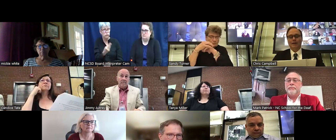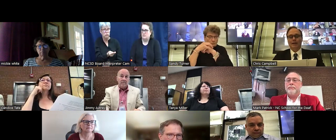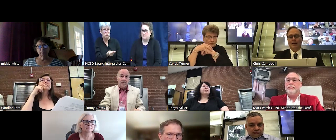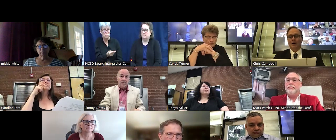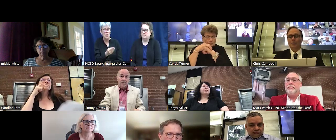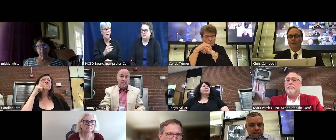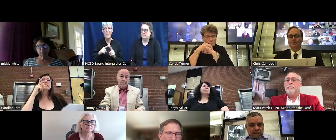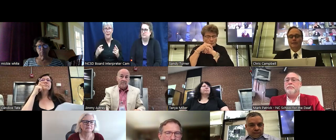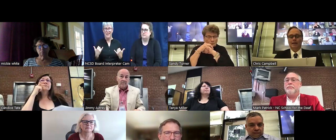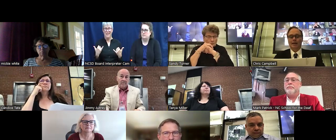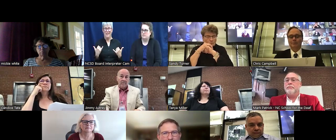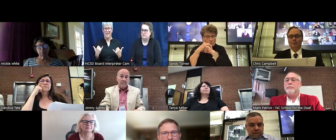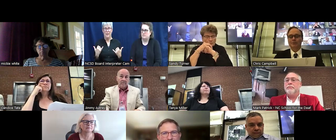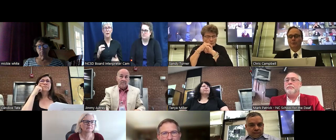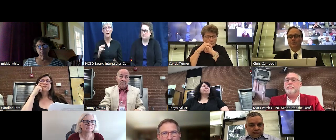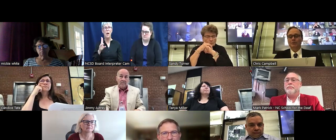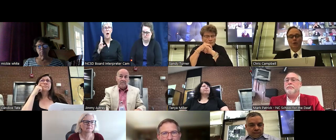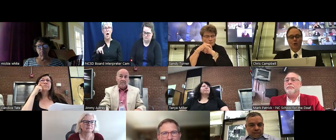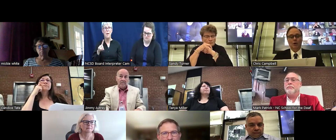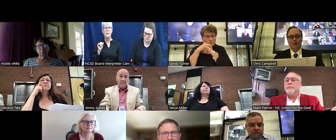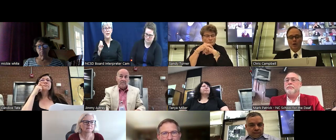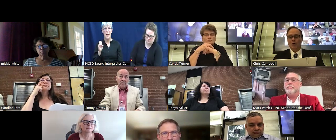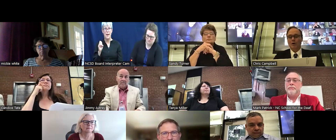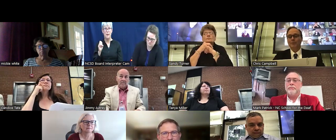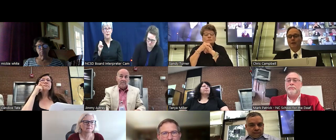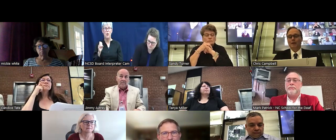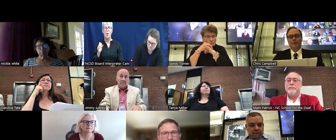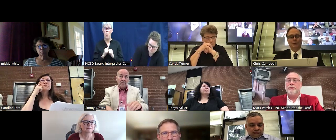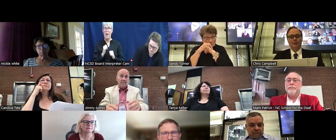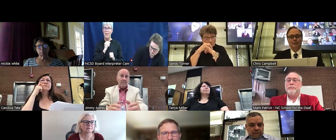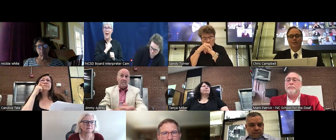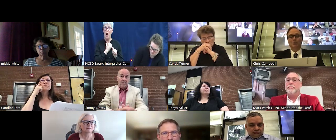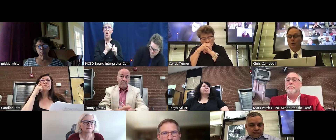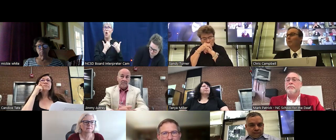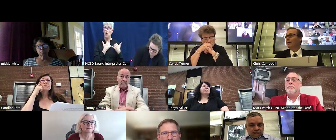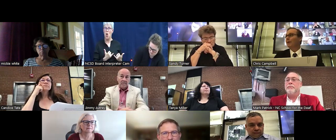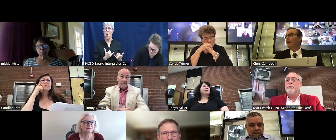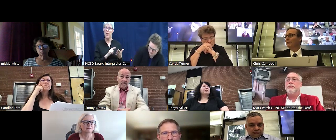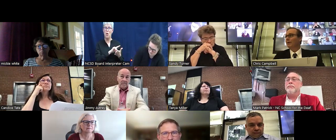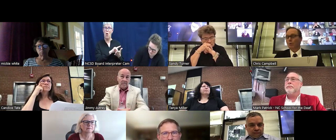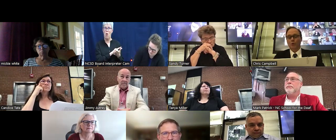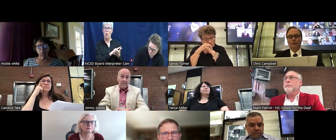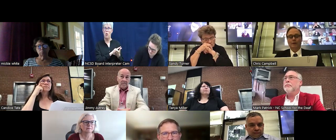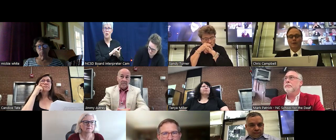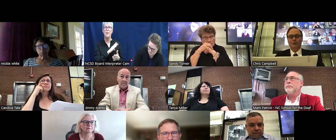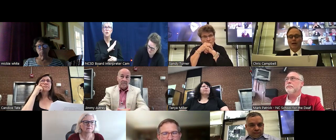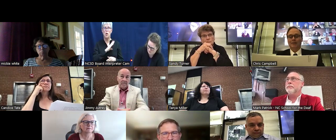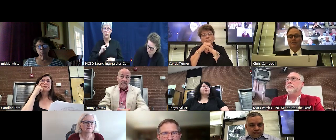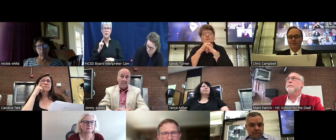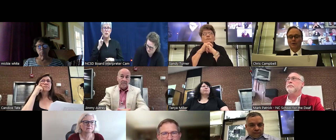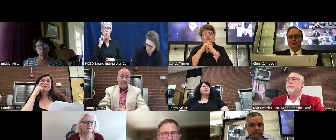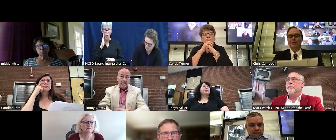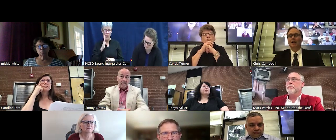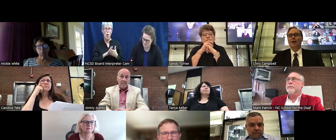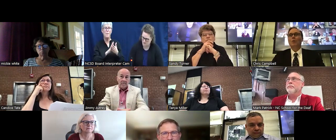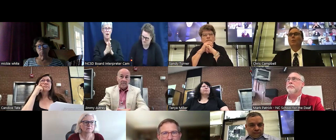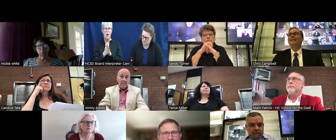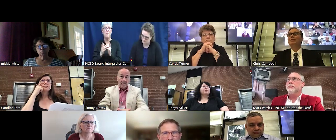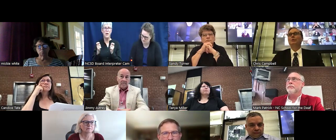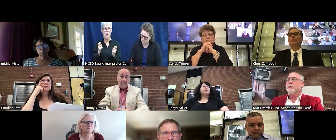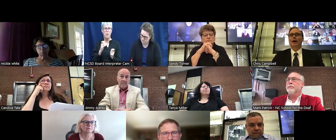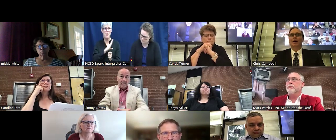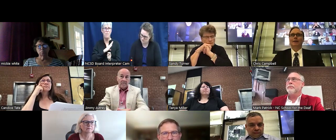right now is that pursuant to the current law, the trustees will become the governing board on July the 1st.